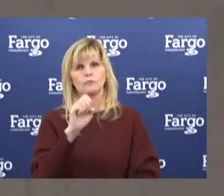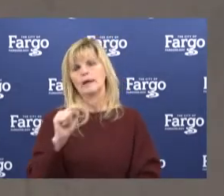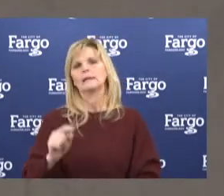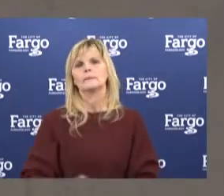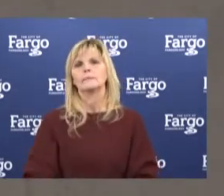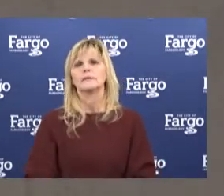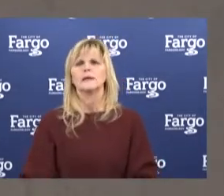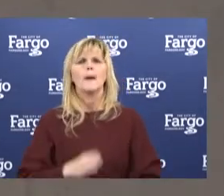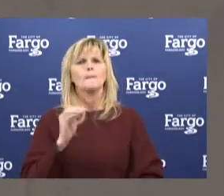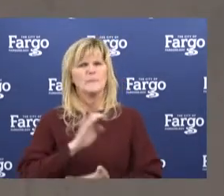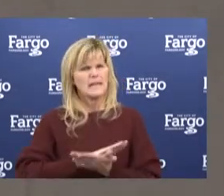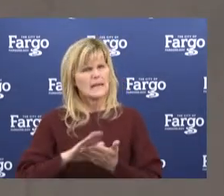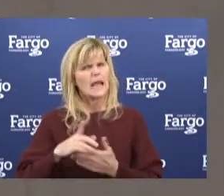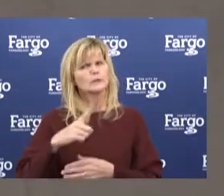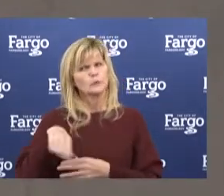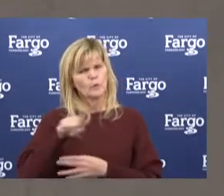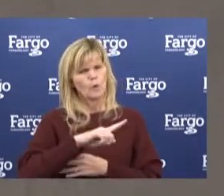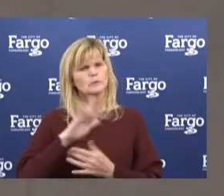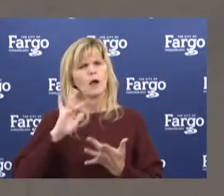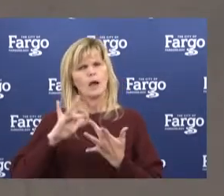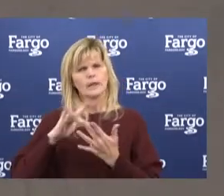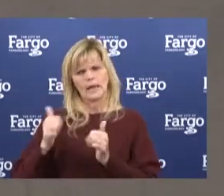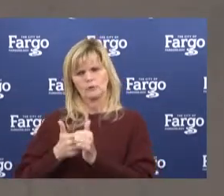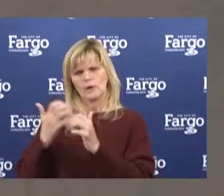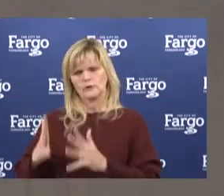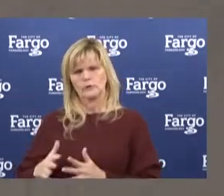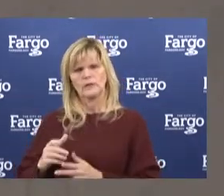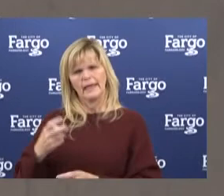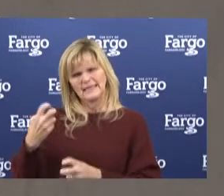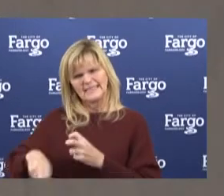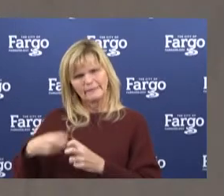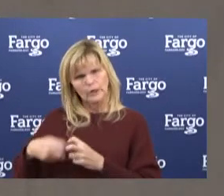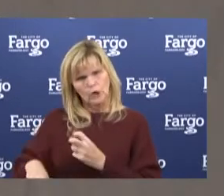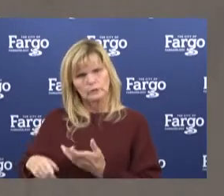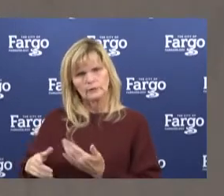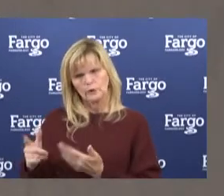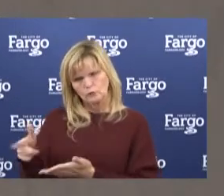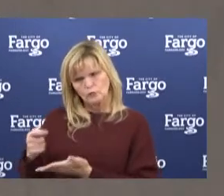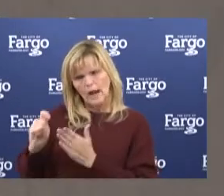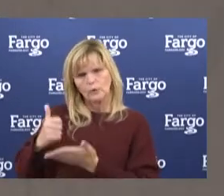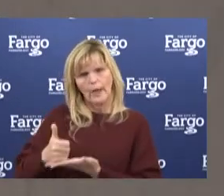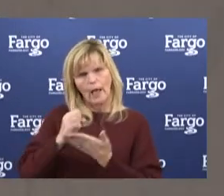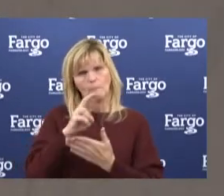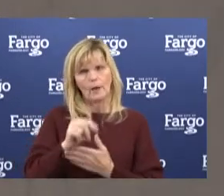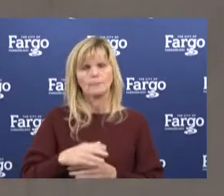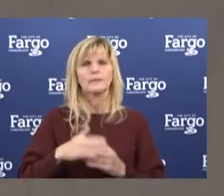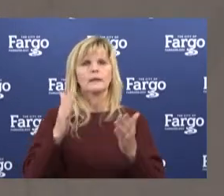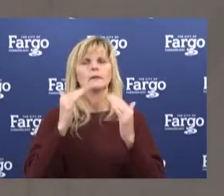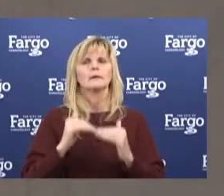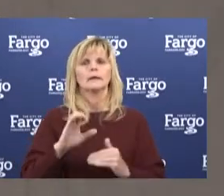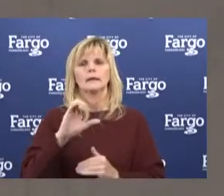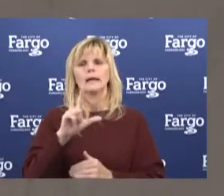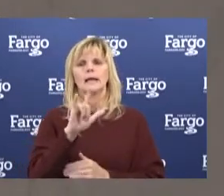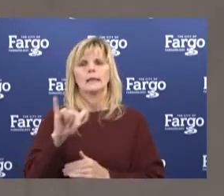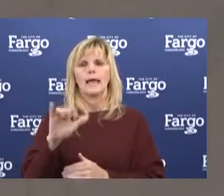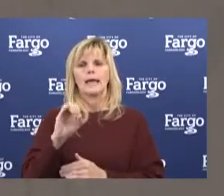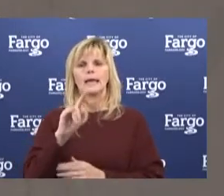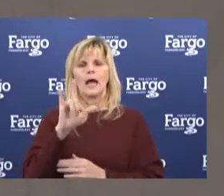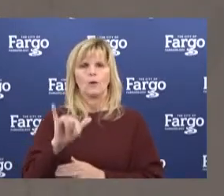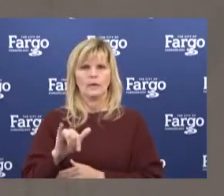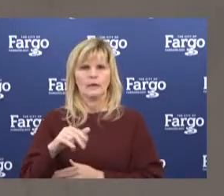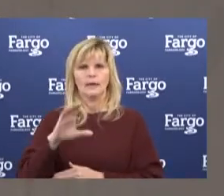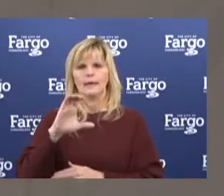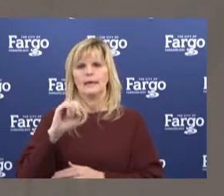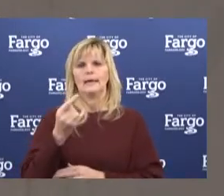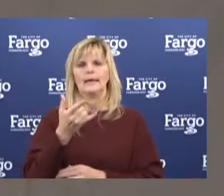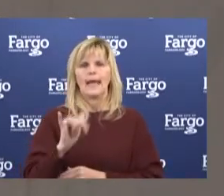be nice to those contact tracers because it is difficult. They're just trying to help out as well. Our next speaker is from Clay County Public Health, Kathy